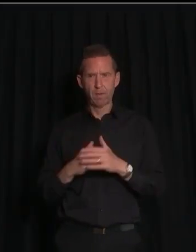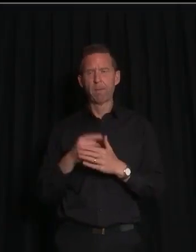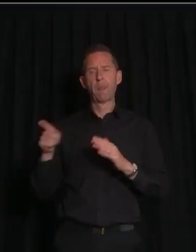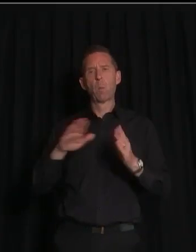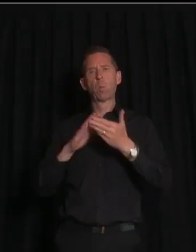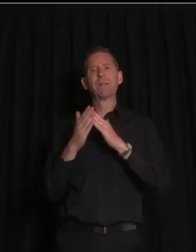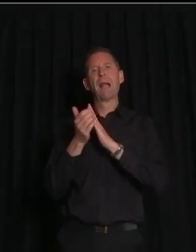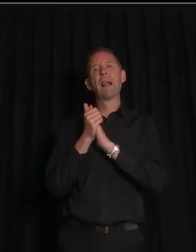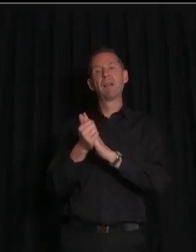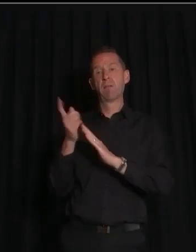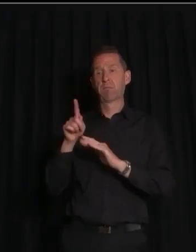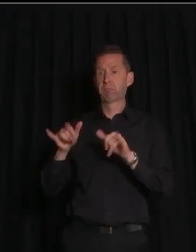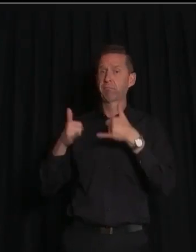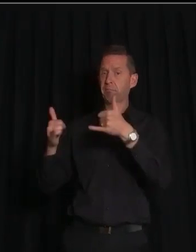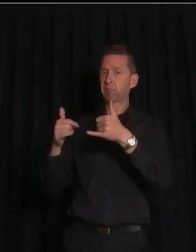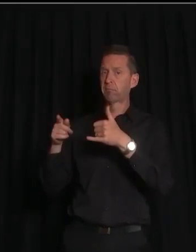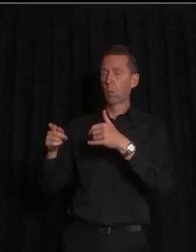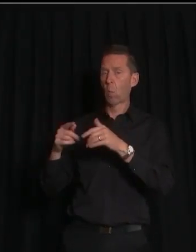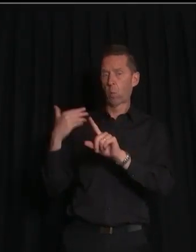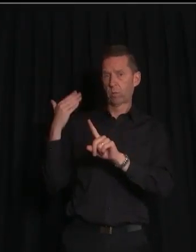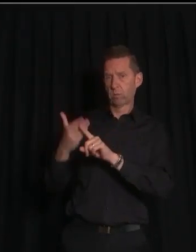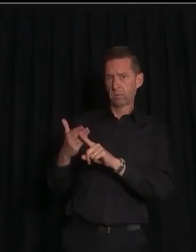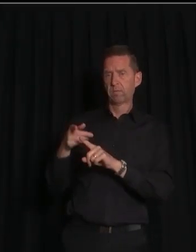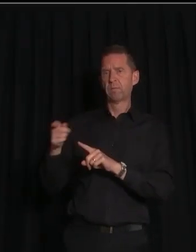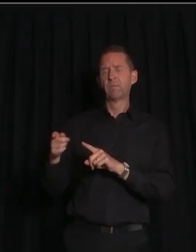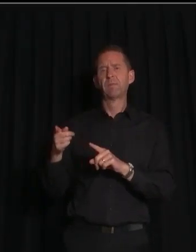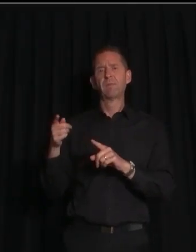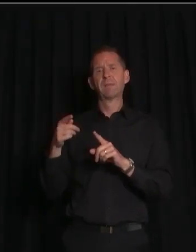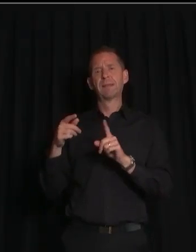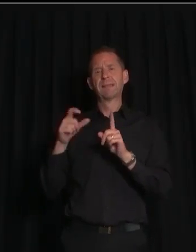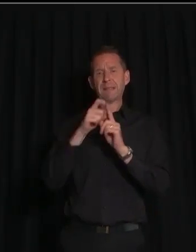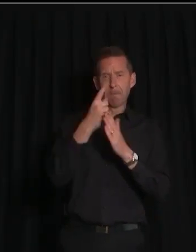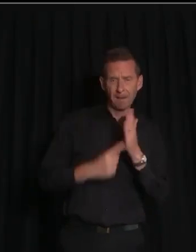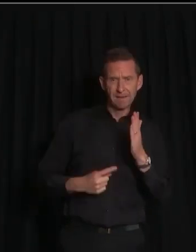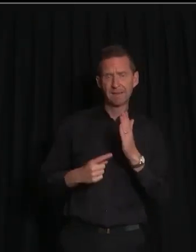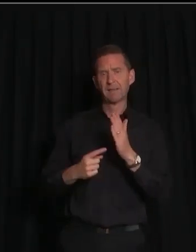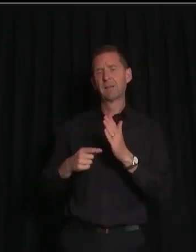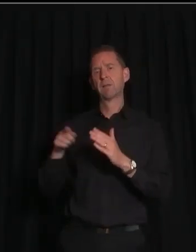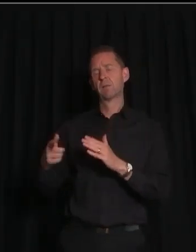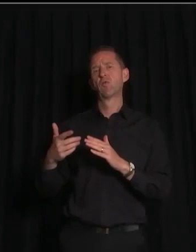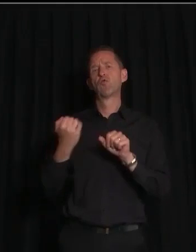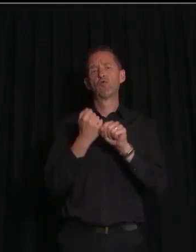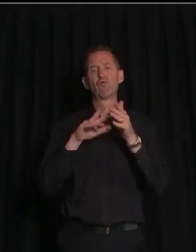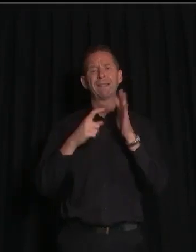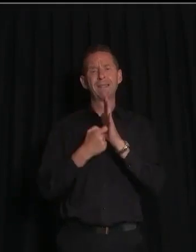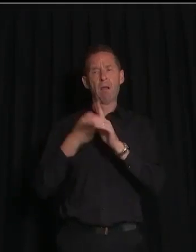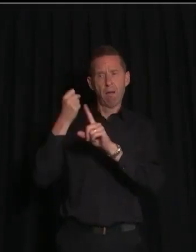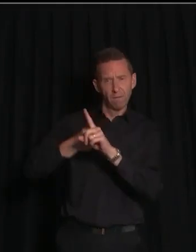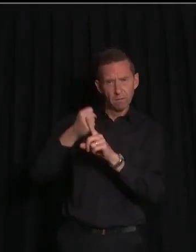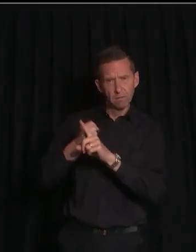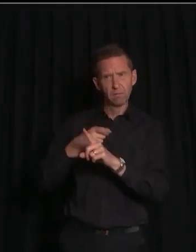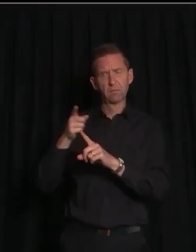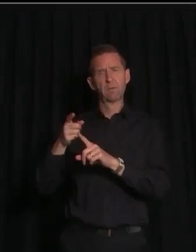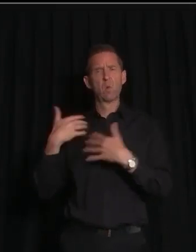intersectional multi-award winning disability, gender equity advocate and activist who is deeply passionate